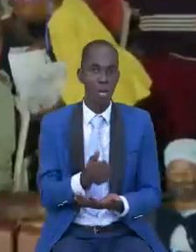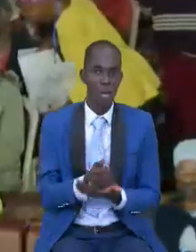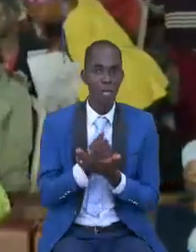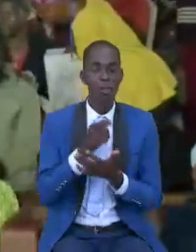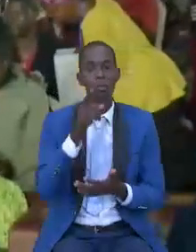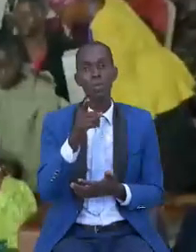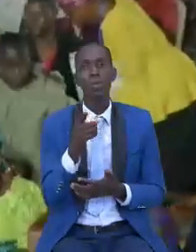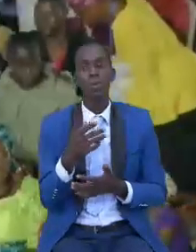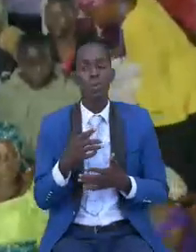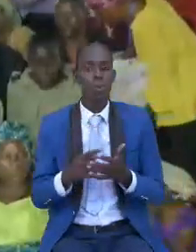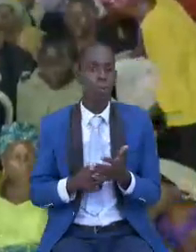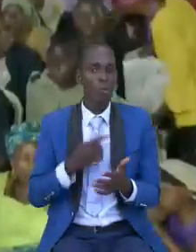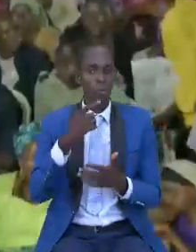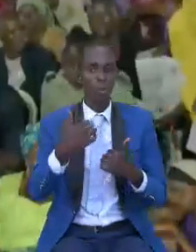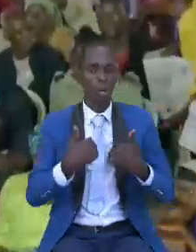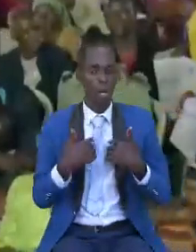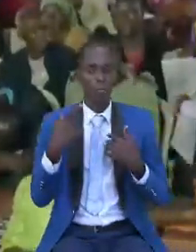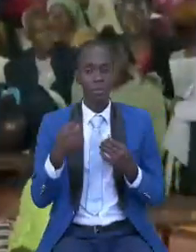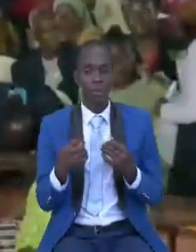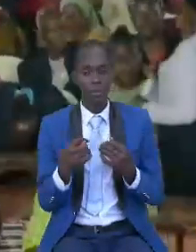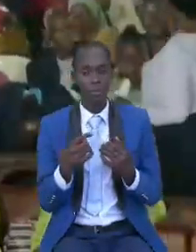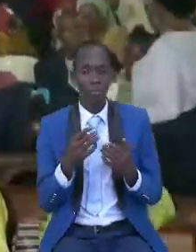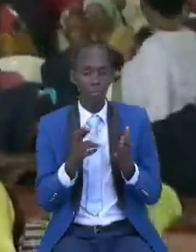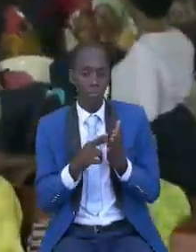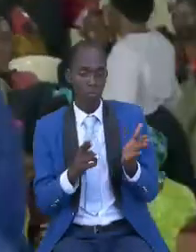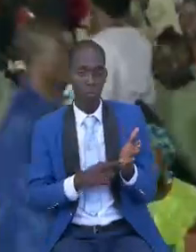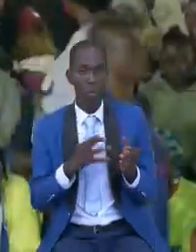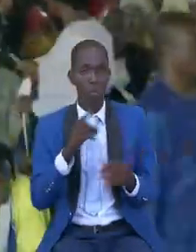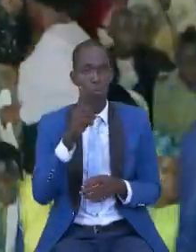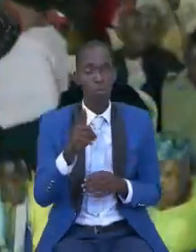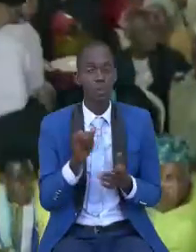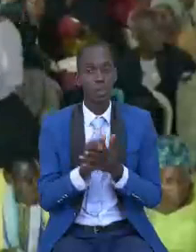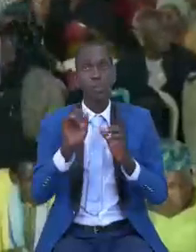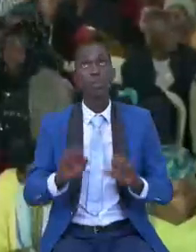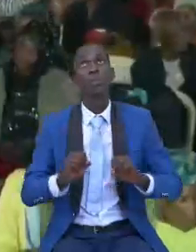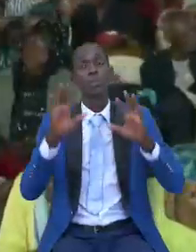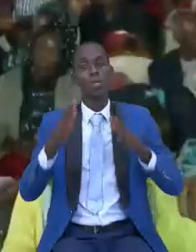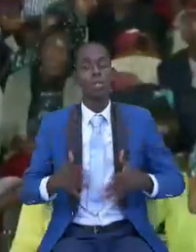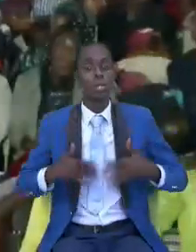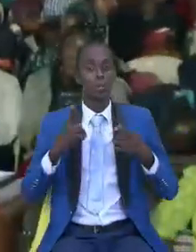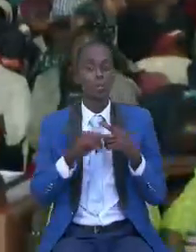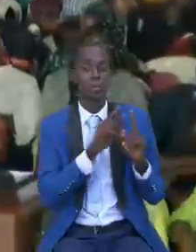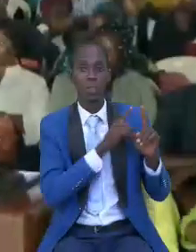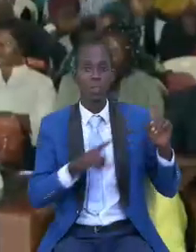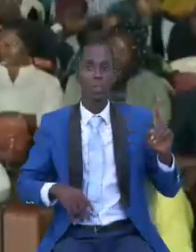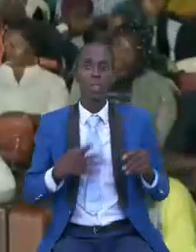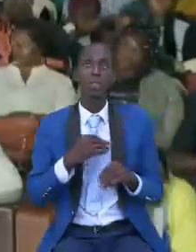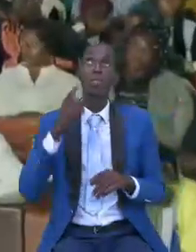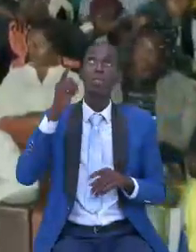Once you have a record of you, you're giving your life to the Lord, and the Lord